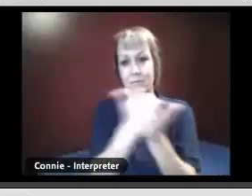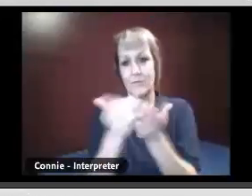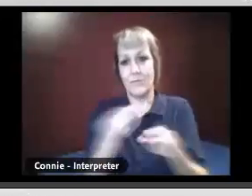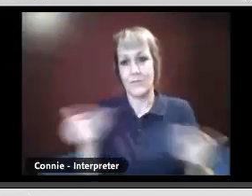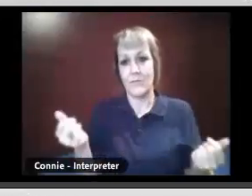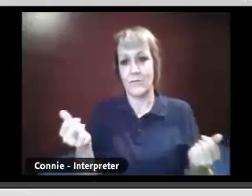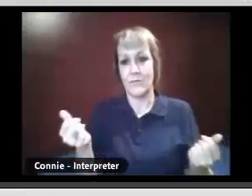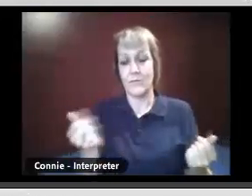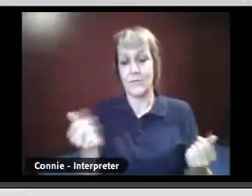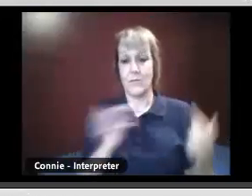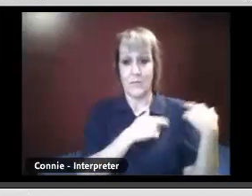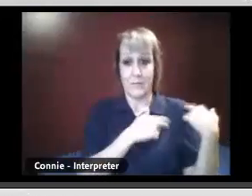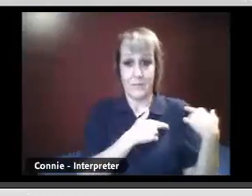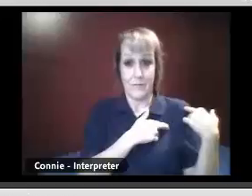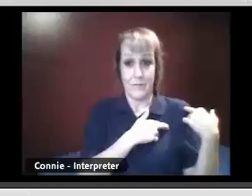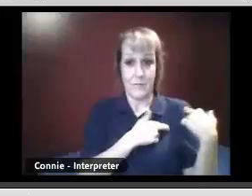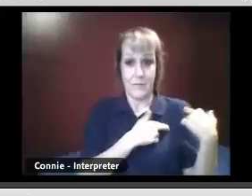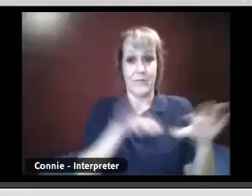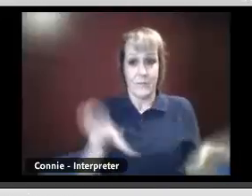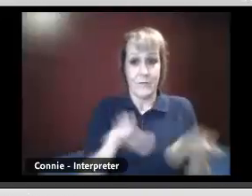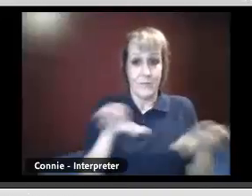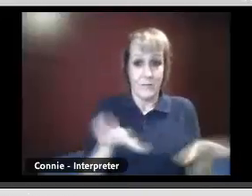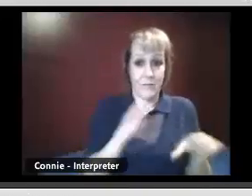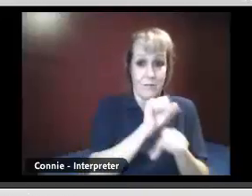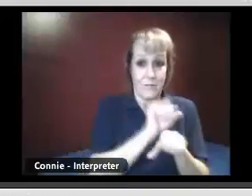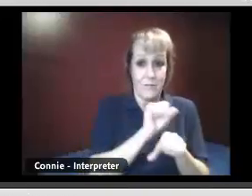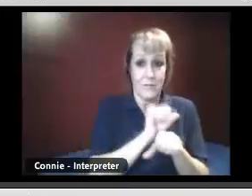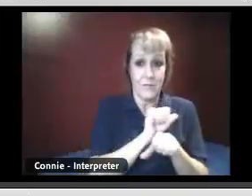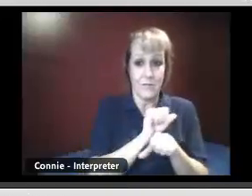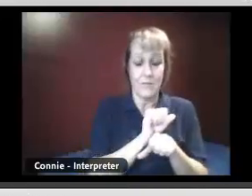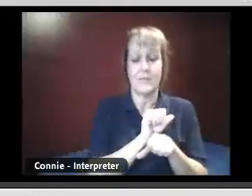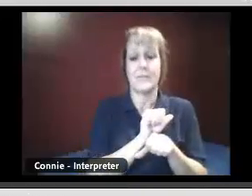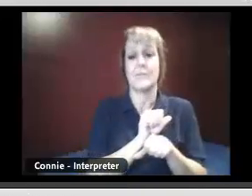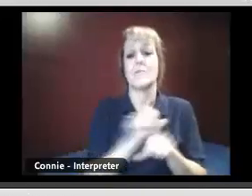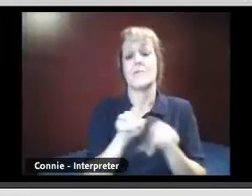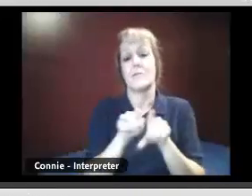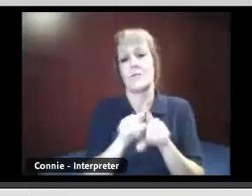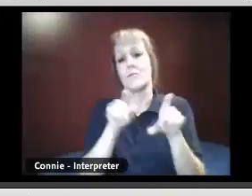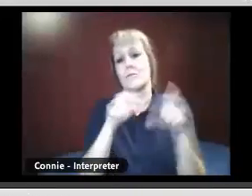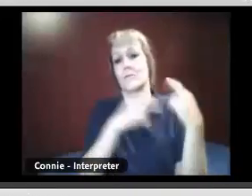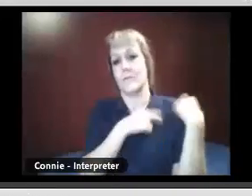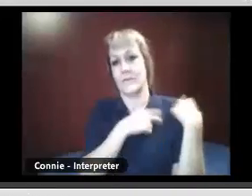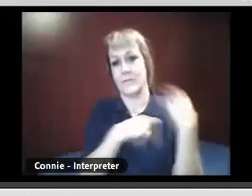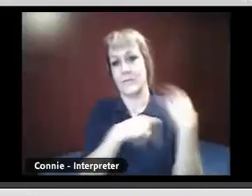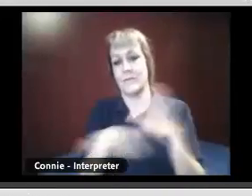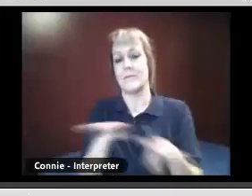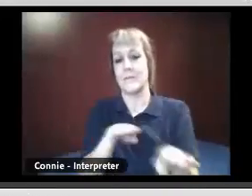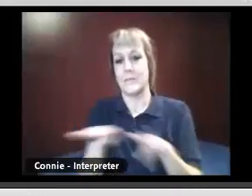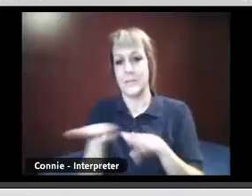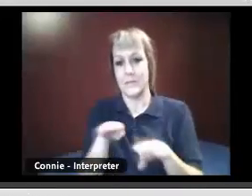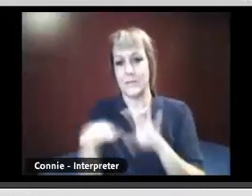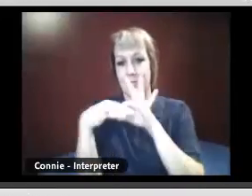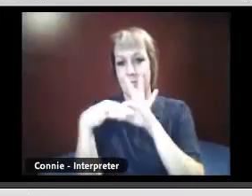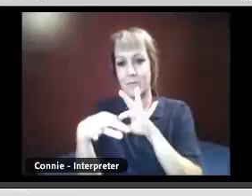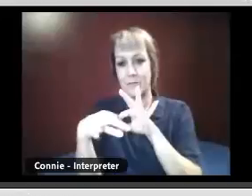not only for performance, technical performance, but you have responsibility for the behaviors associated with that